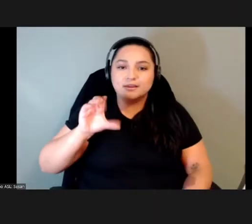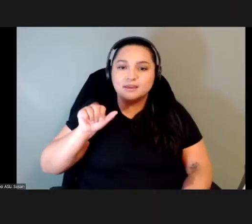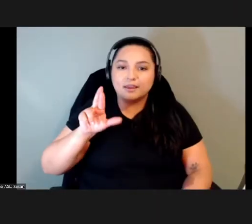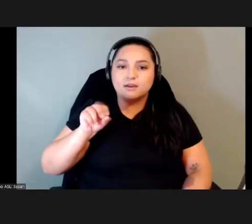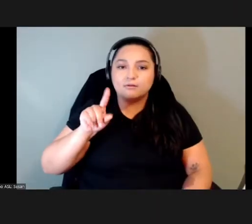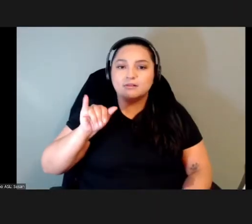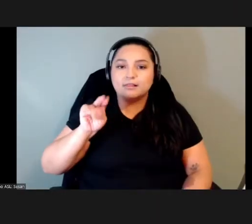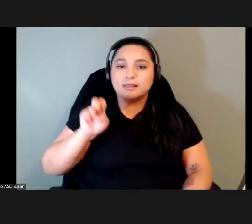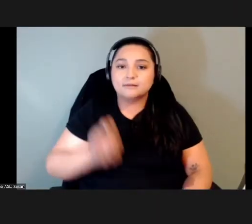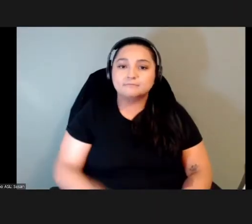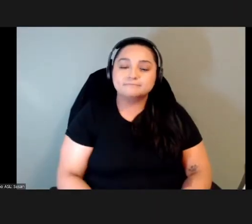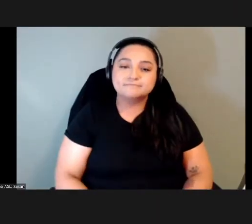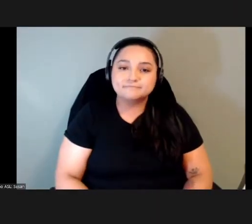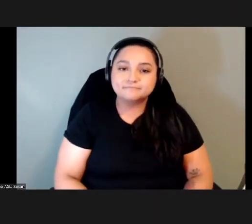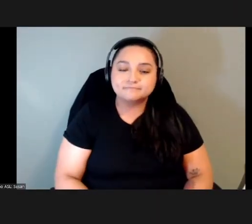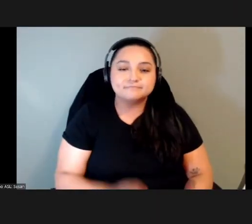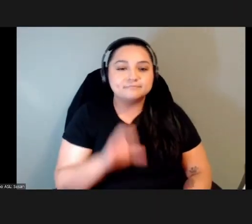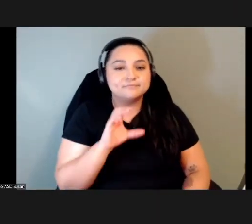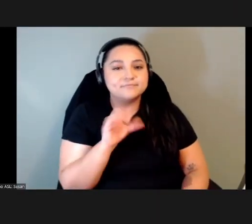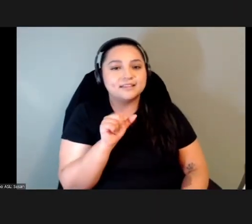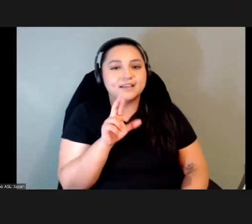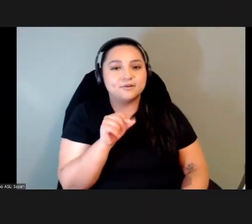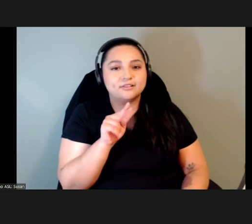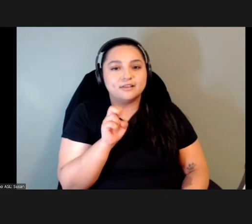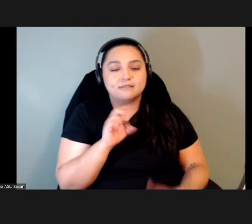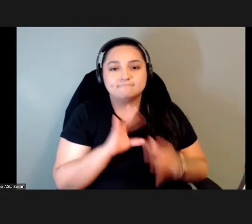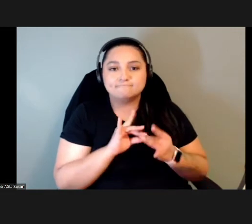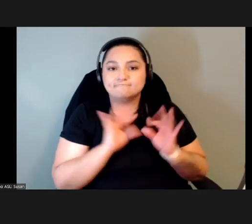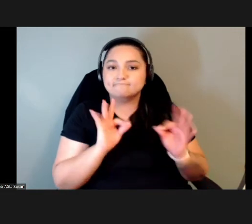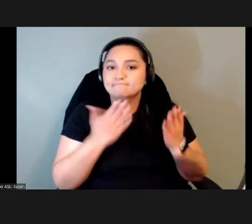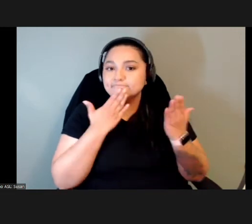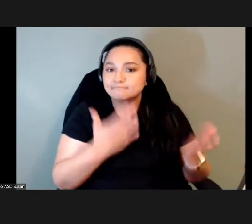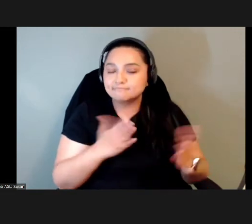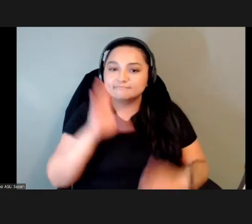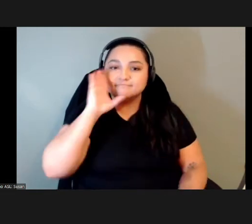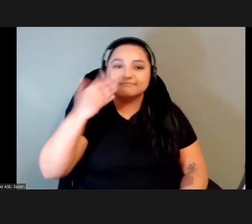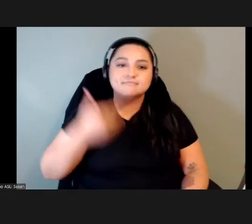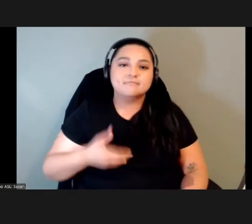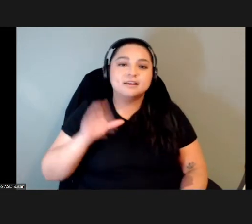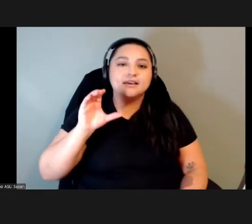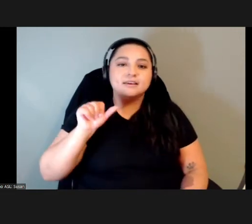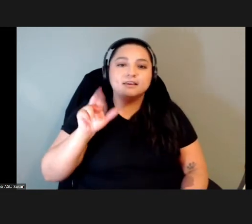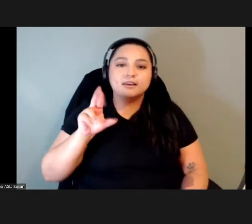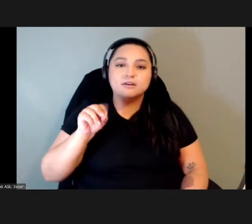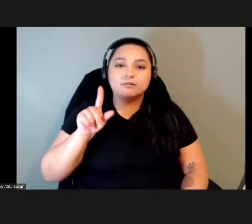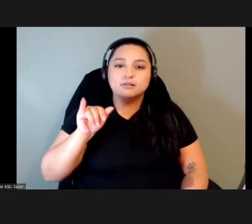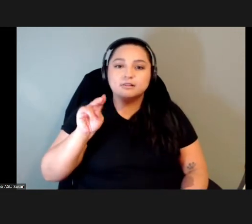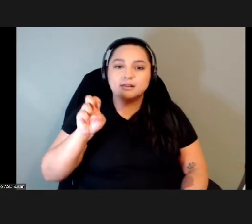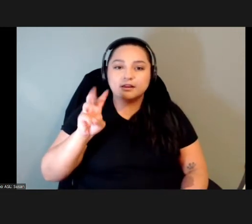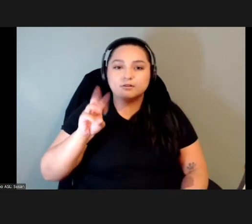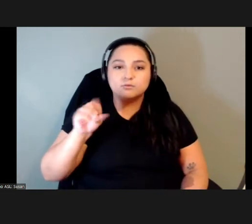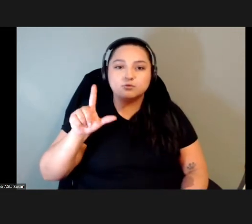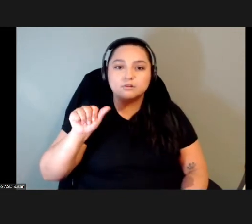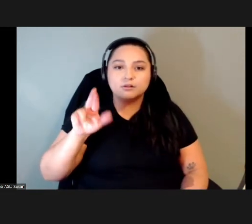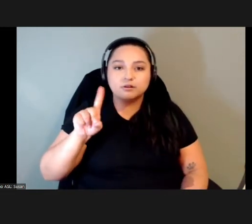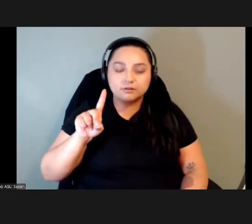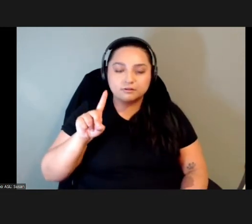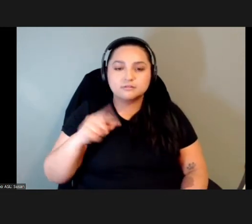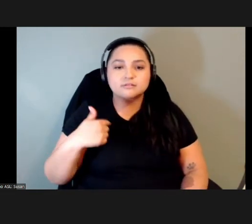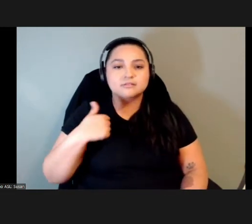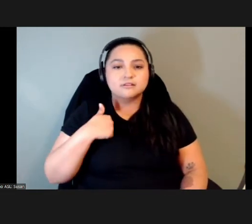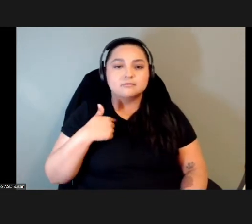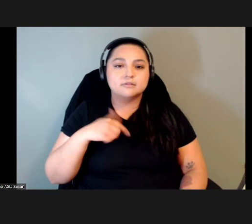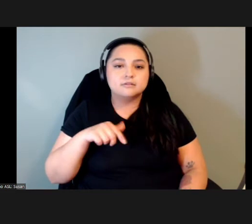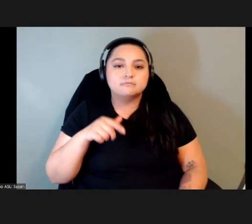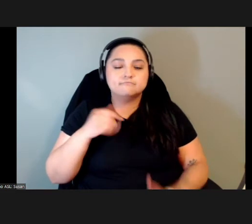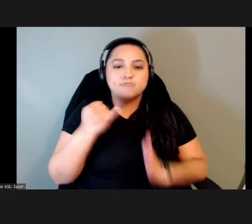Thank you, Marina. Hi, everyone. My name is Caroline Woolard. I'm a co-organizer of Art.Coop